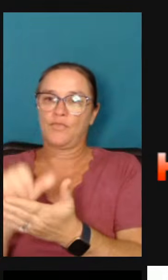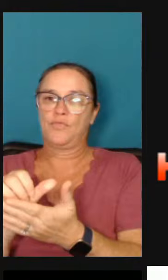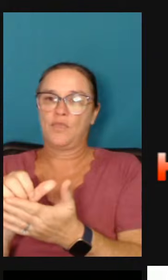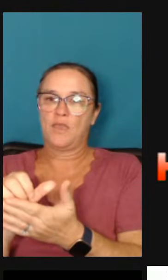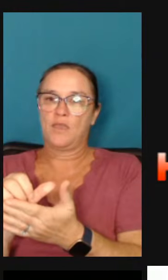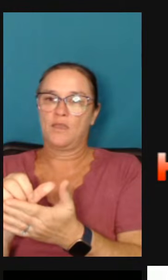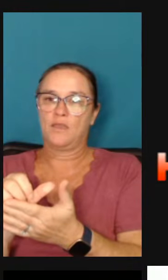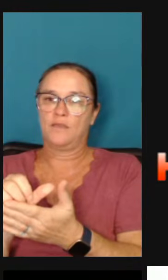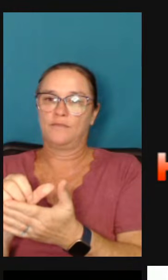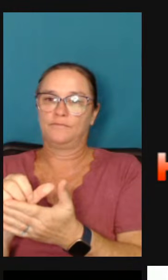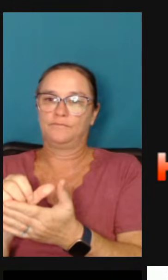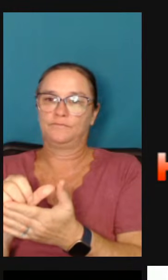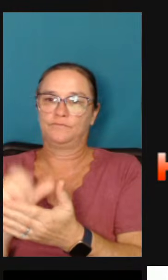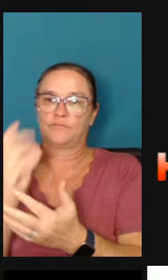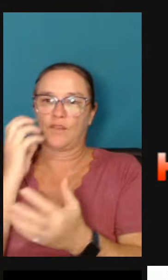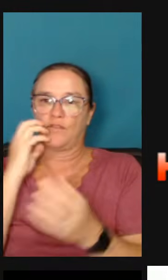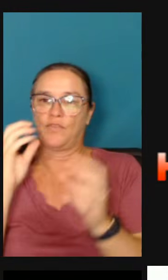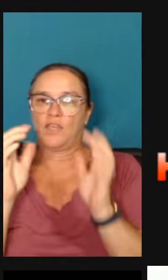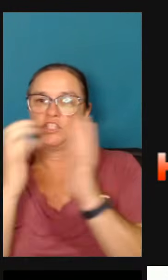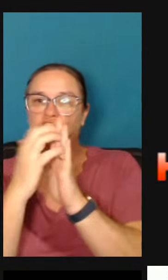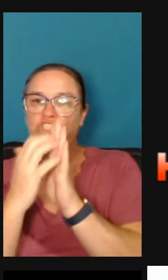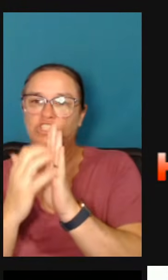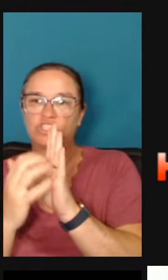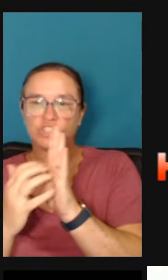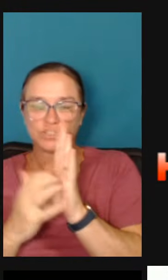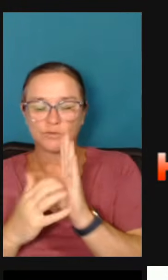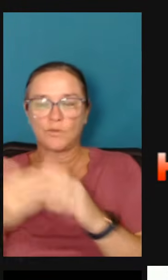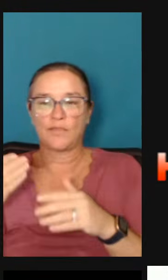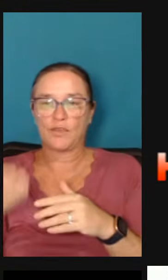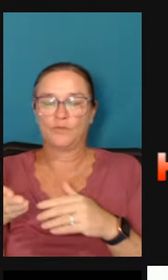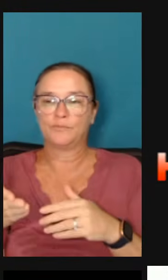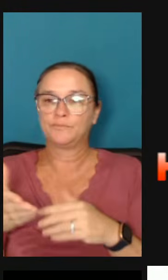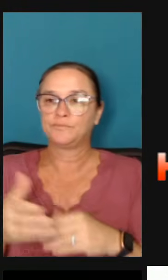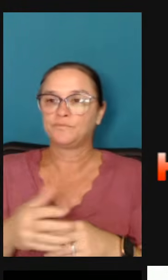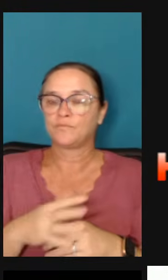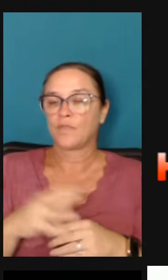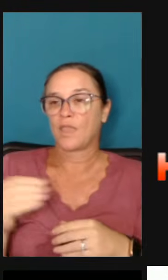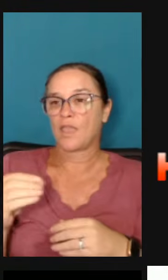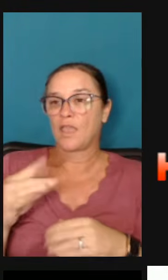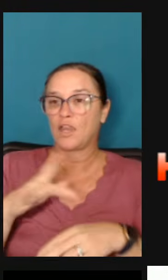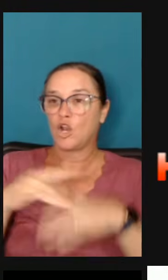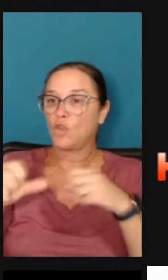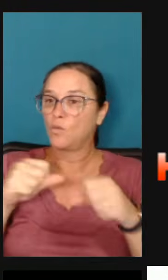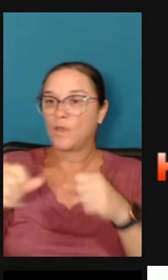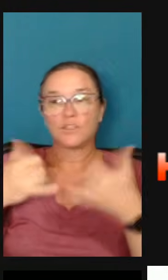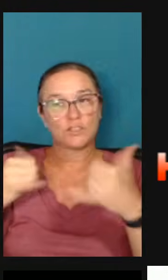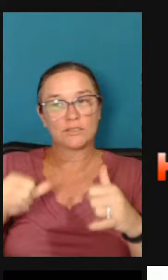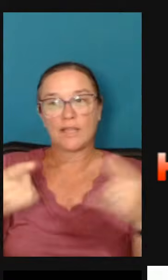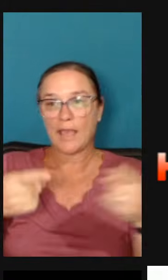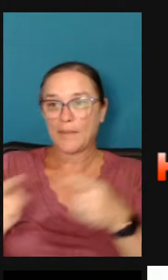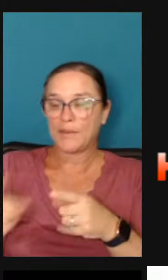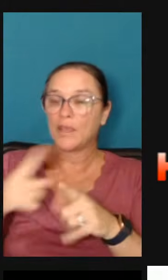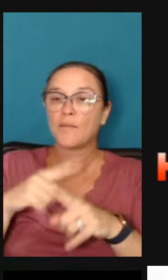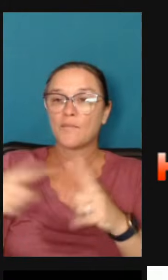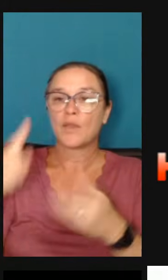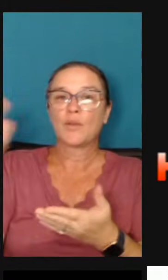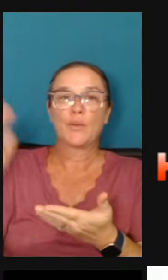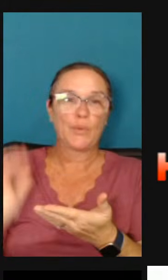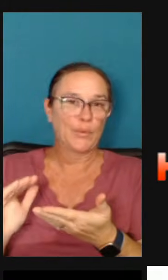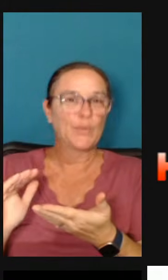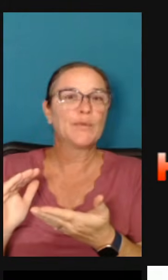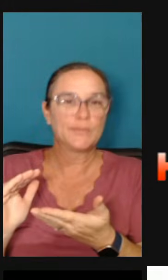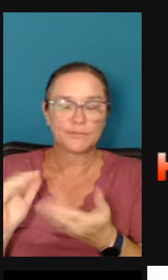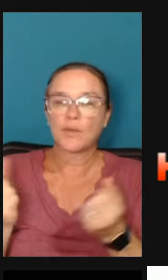heavier plot of circles right through here. And earthquakes are still ongoing, but they have reduced in their